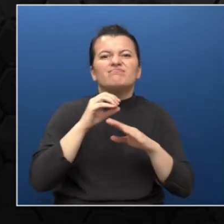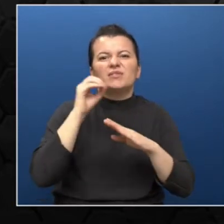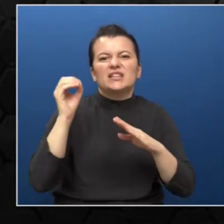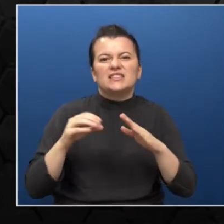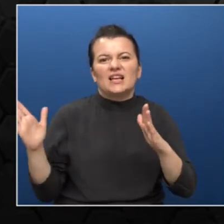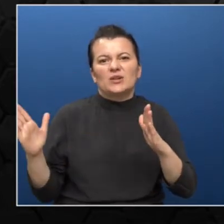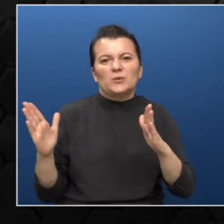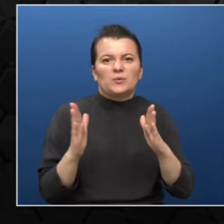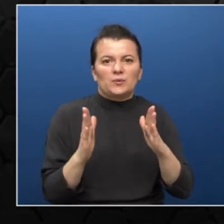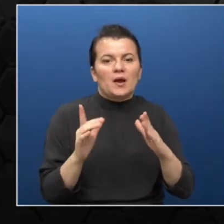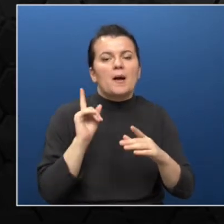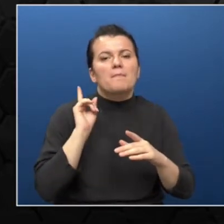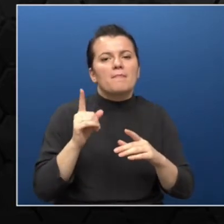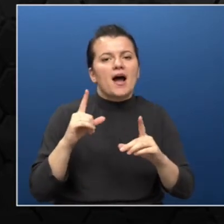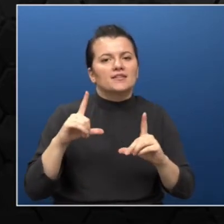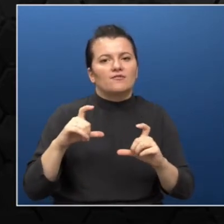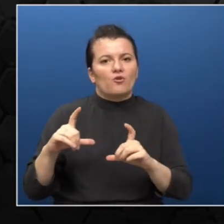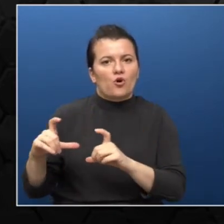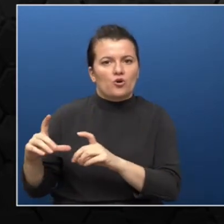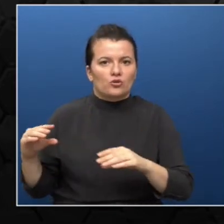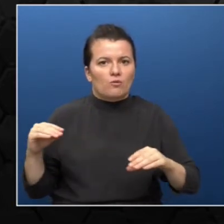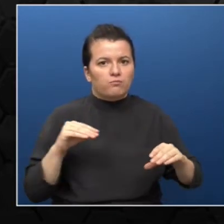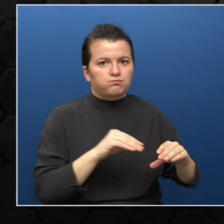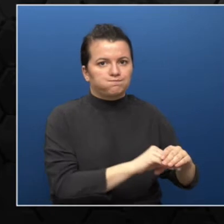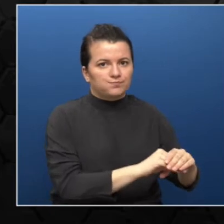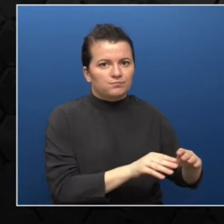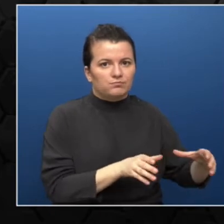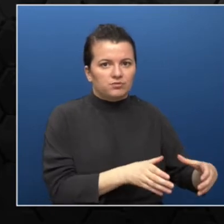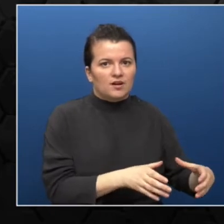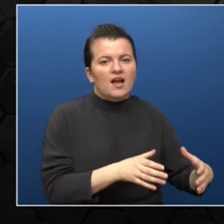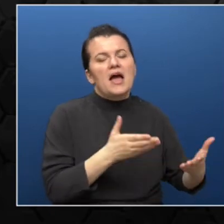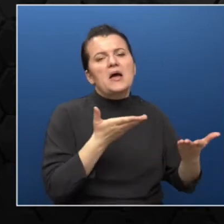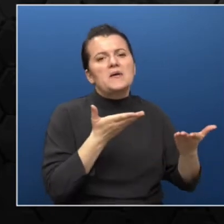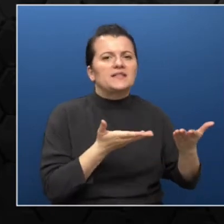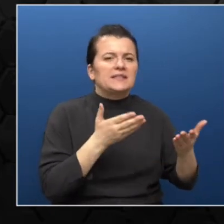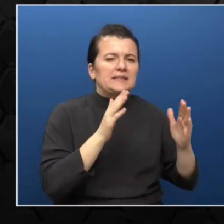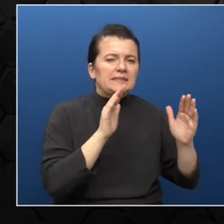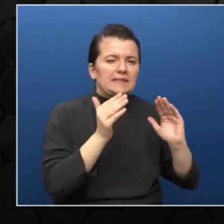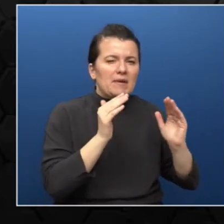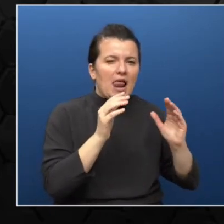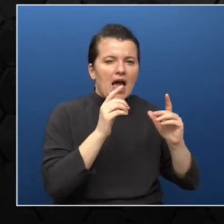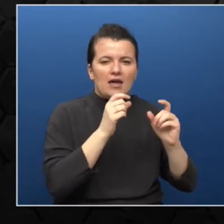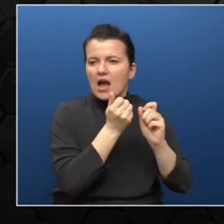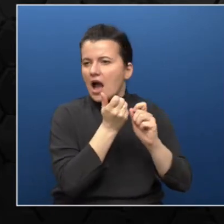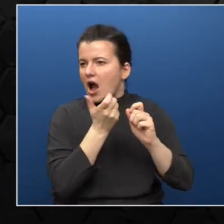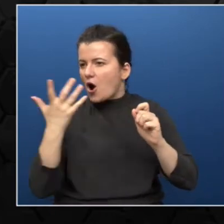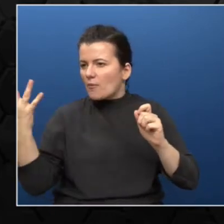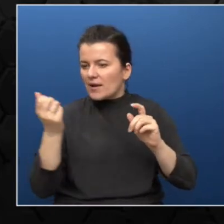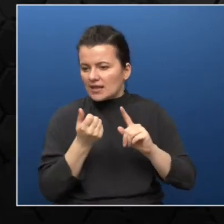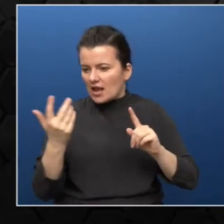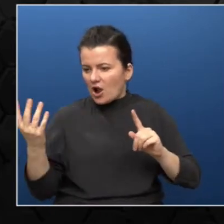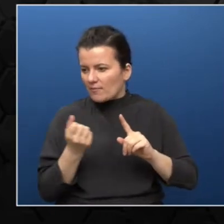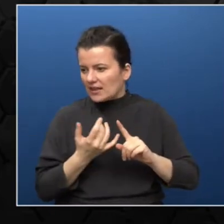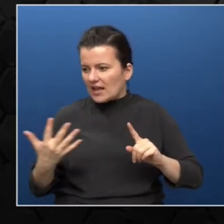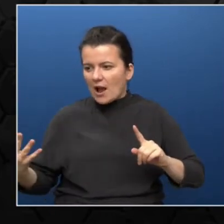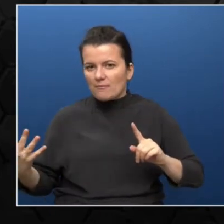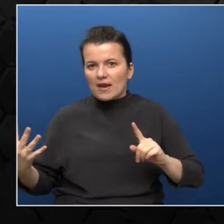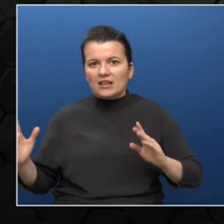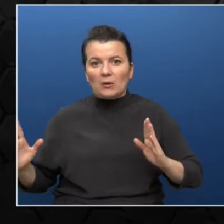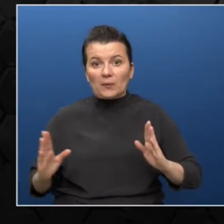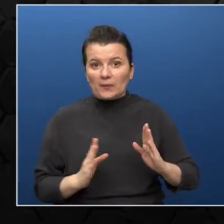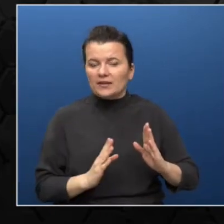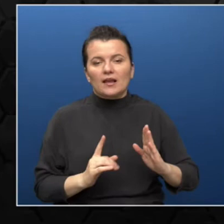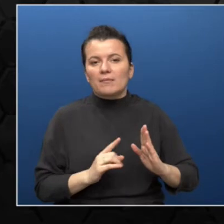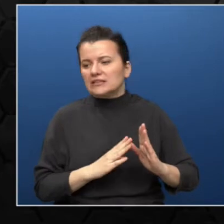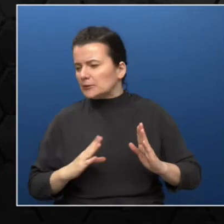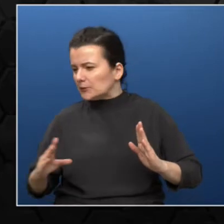to add more images so that we have a balanced number of images in each class. However, if we are happy with